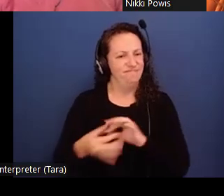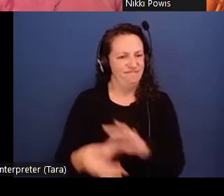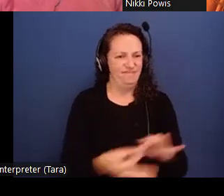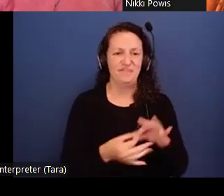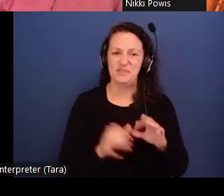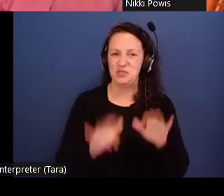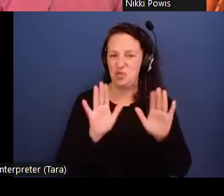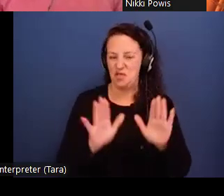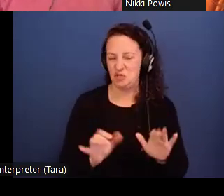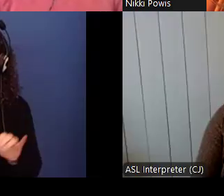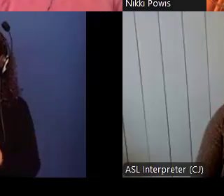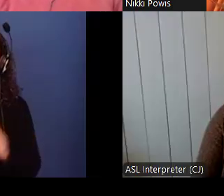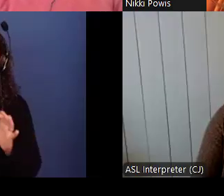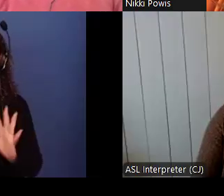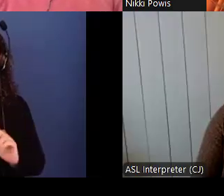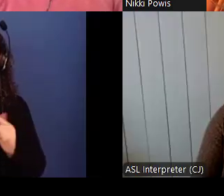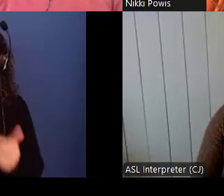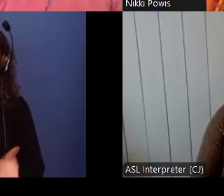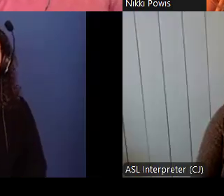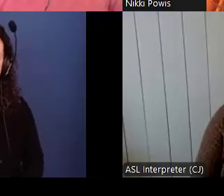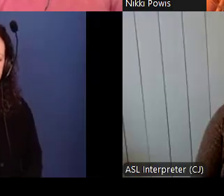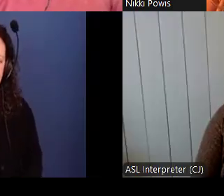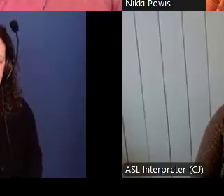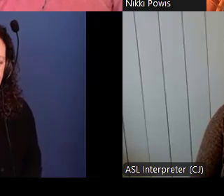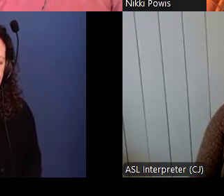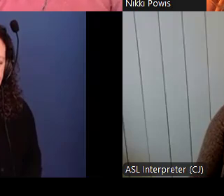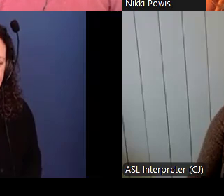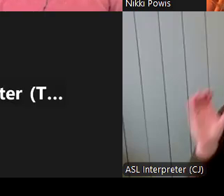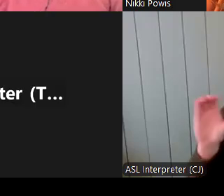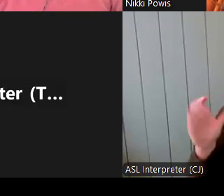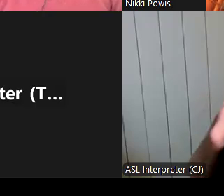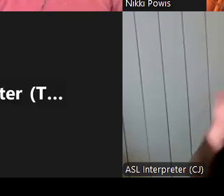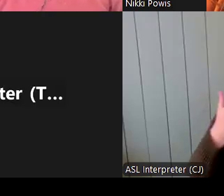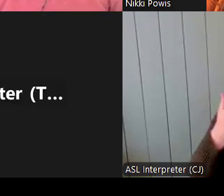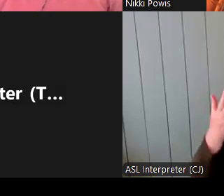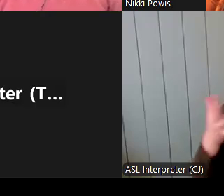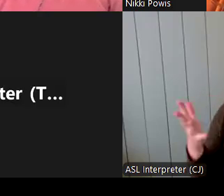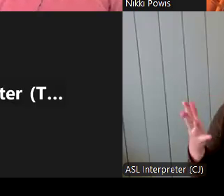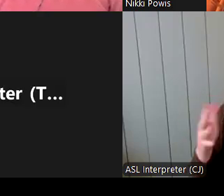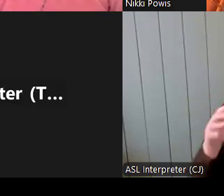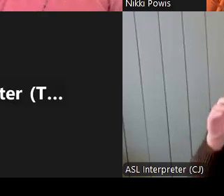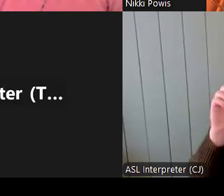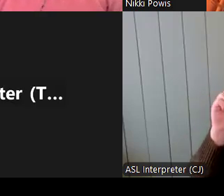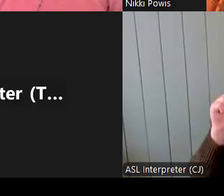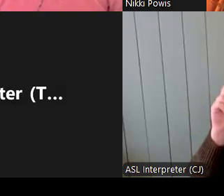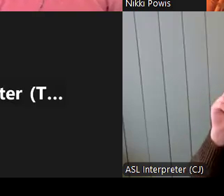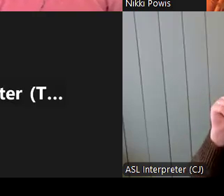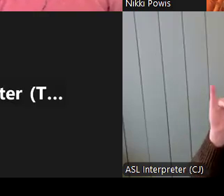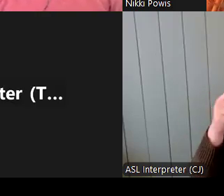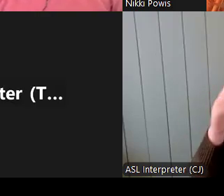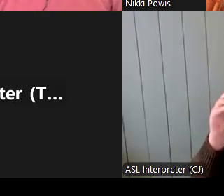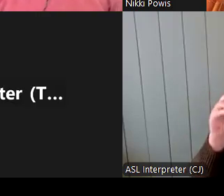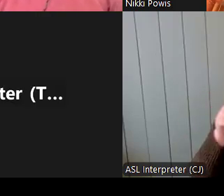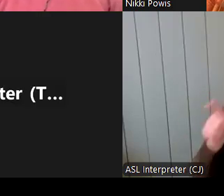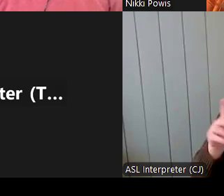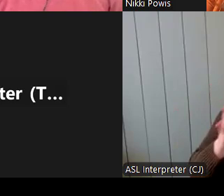well. Oh, thank you so much. In Santiago, I don't know, as you were speaking, I was not